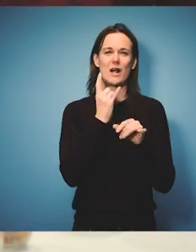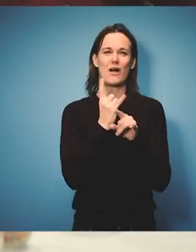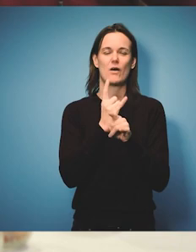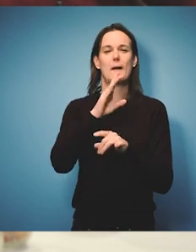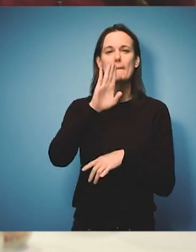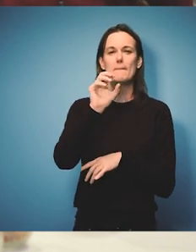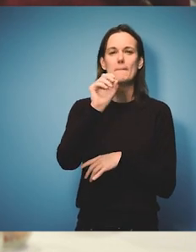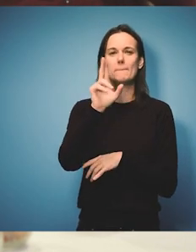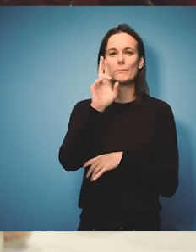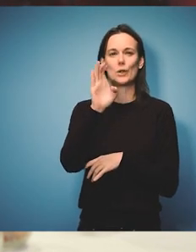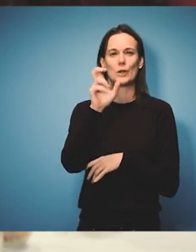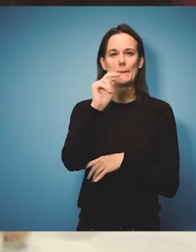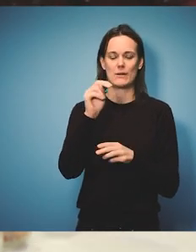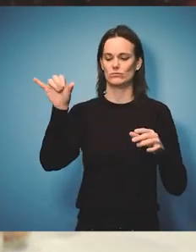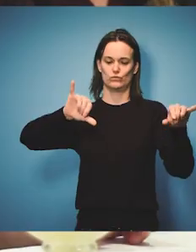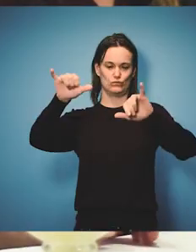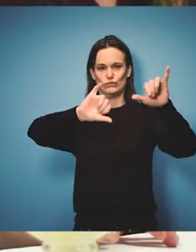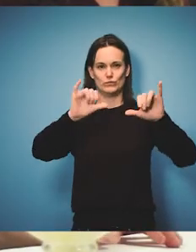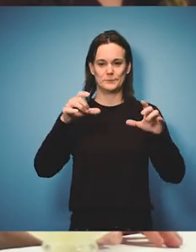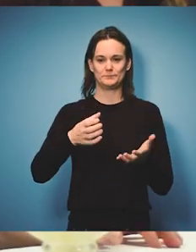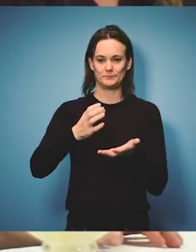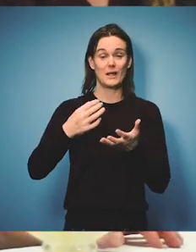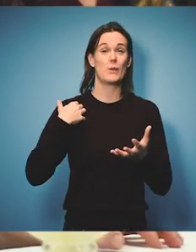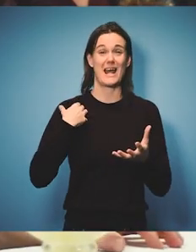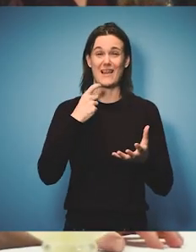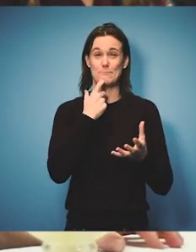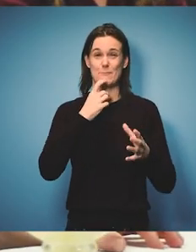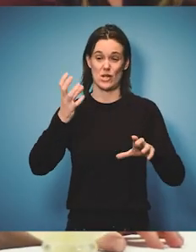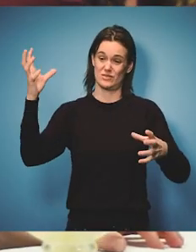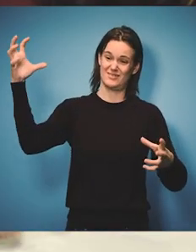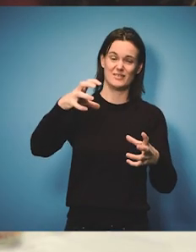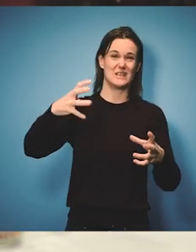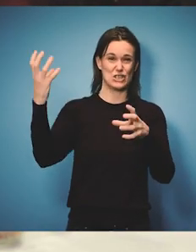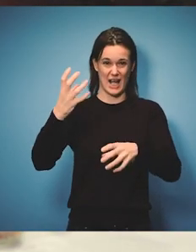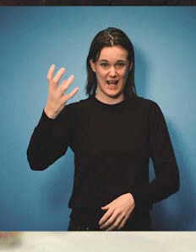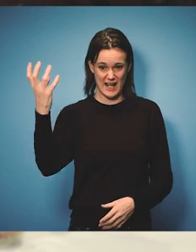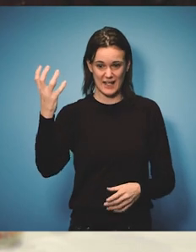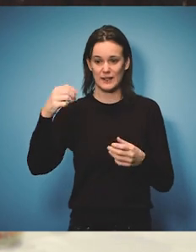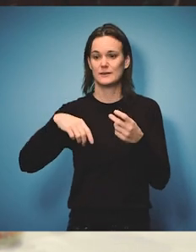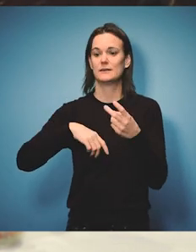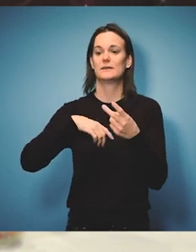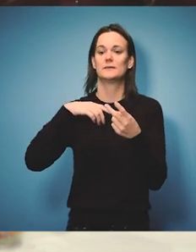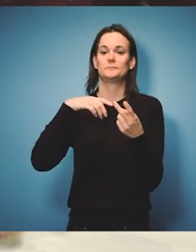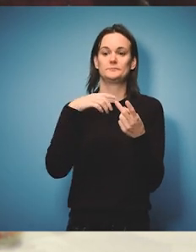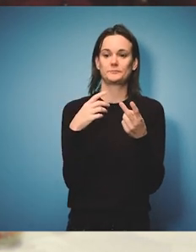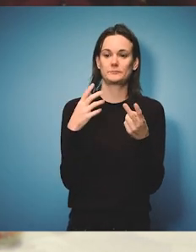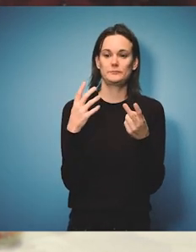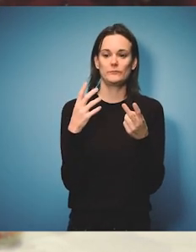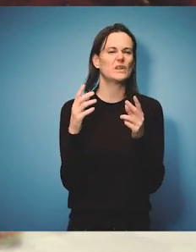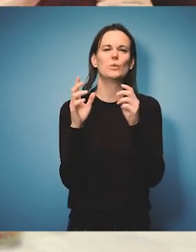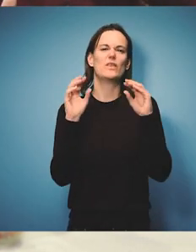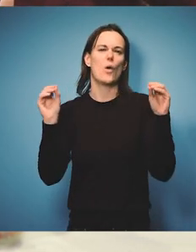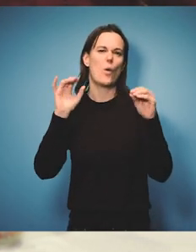favorite bourbon, and we're going to make a cocktail today. We've got our shaker tin all set up and ready to go. You'll just need a strainer and a dry shake.